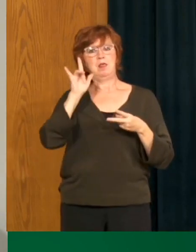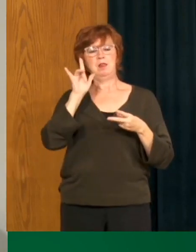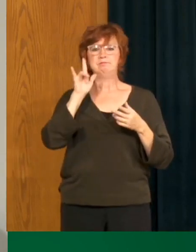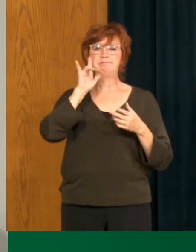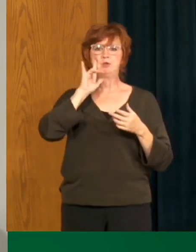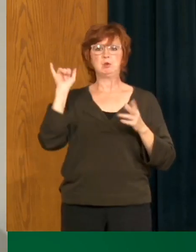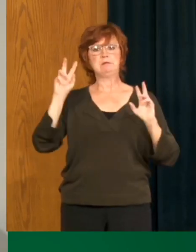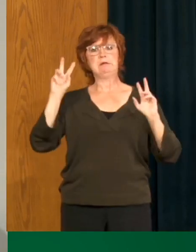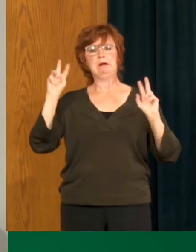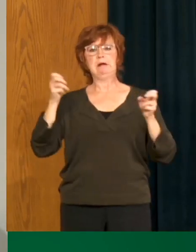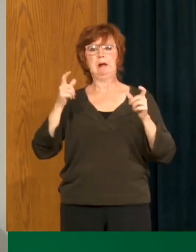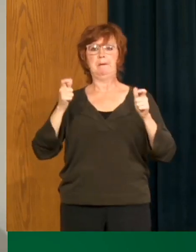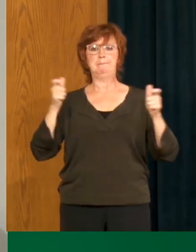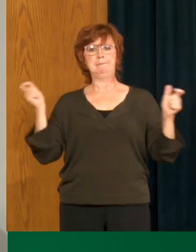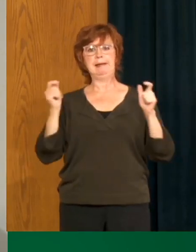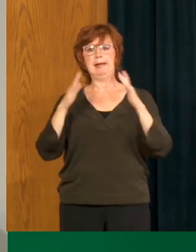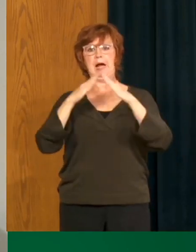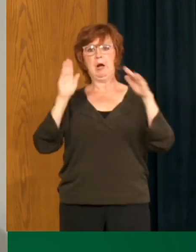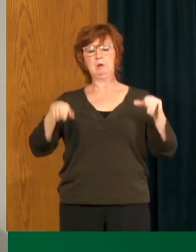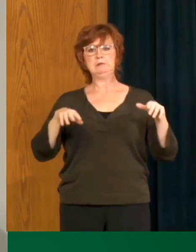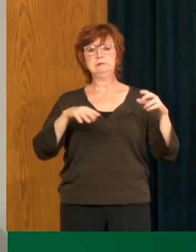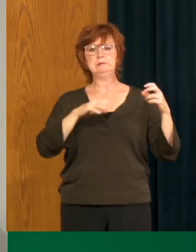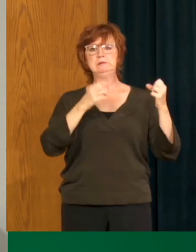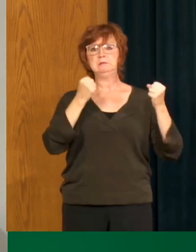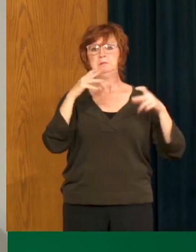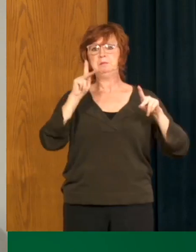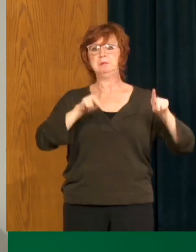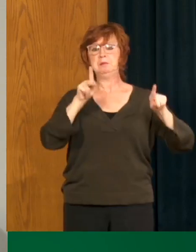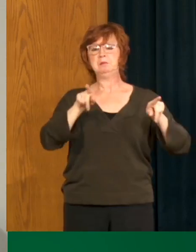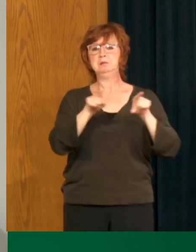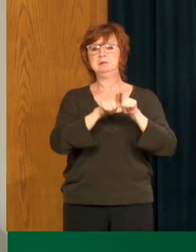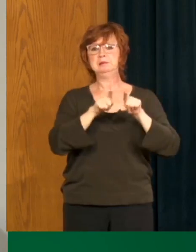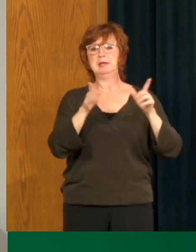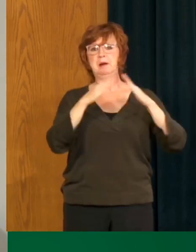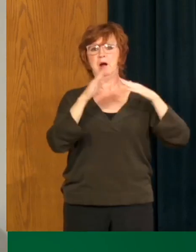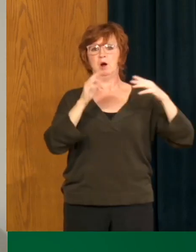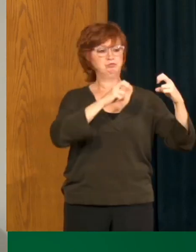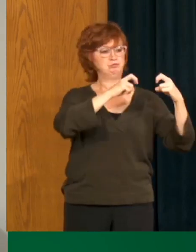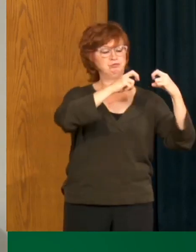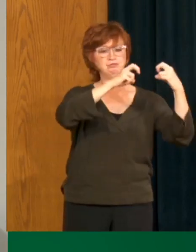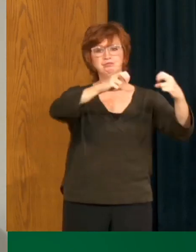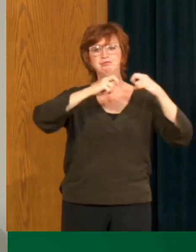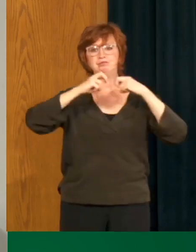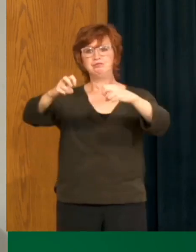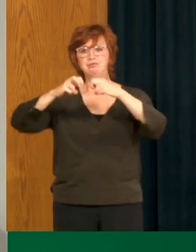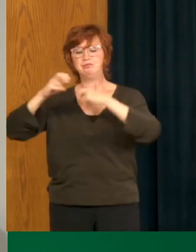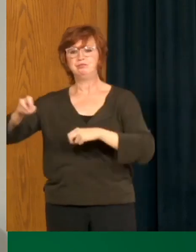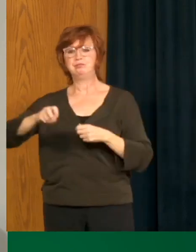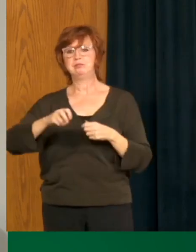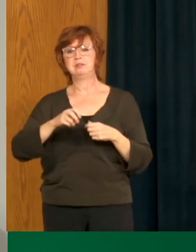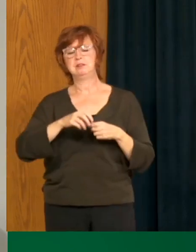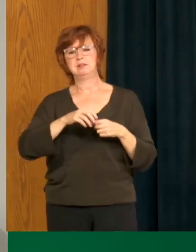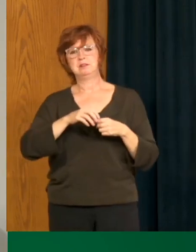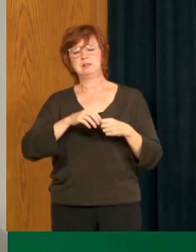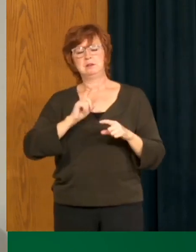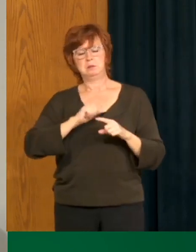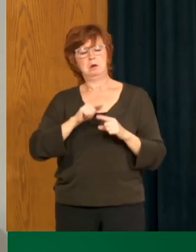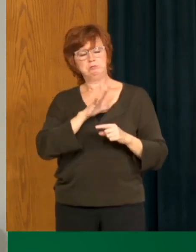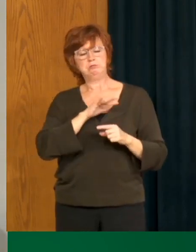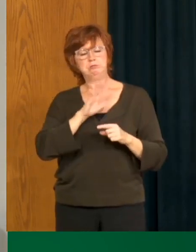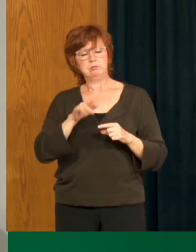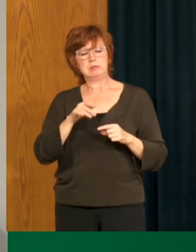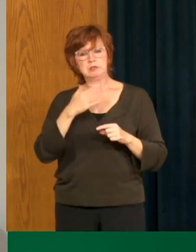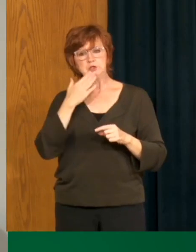total case numbers would have been lower, but the outbreak would have gone on and on because the intervention wouldn't have been there. But through